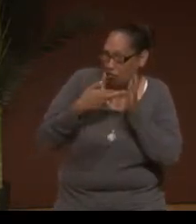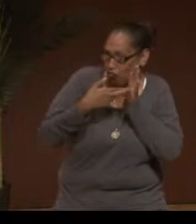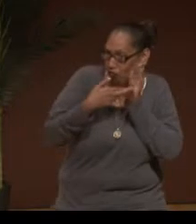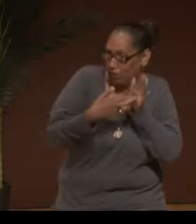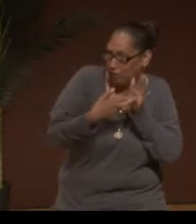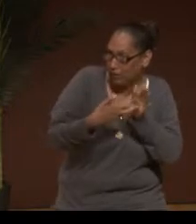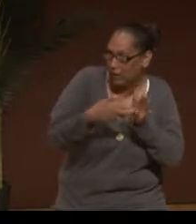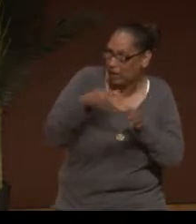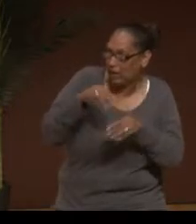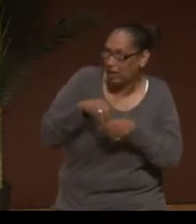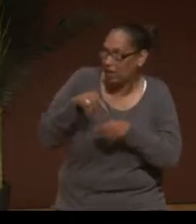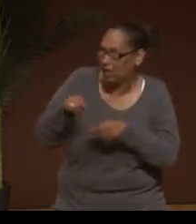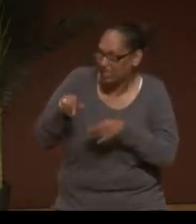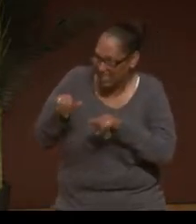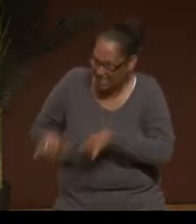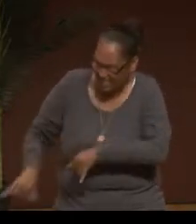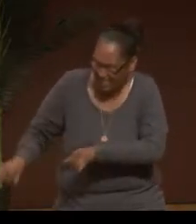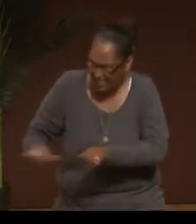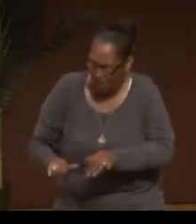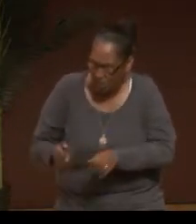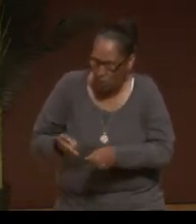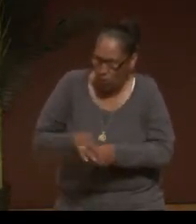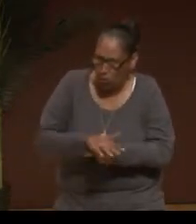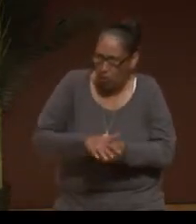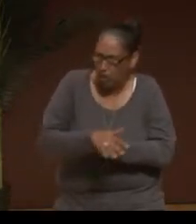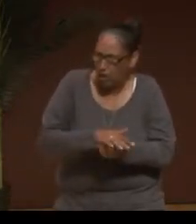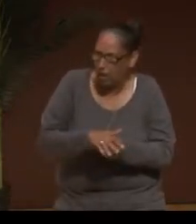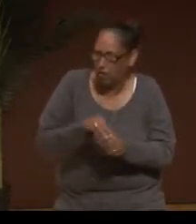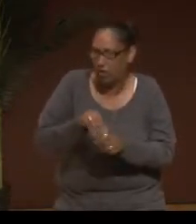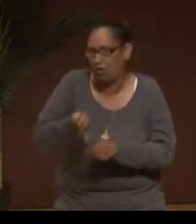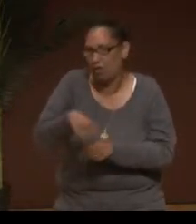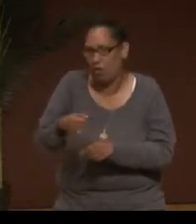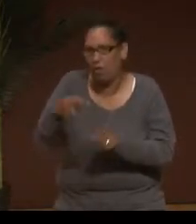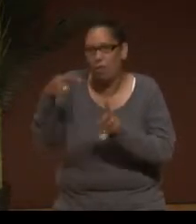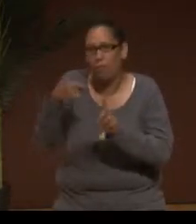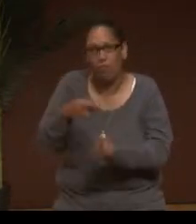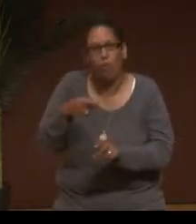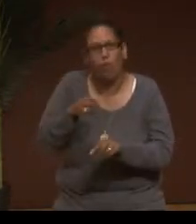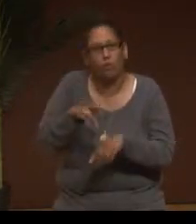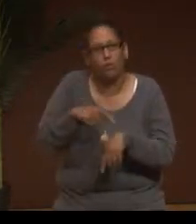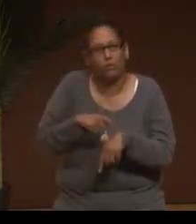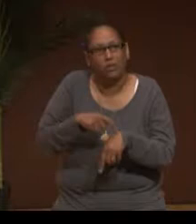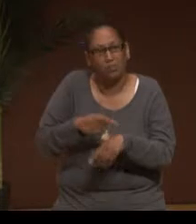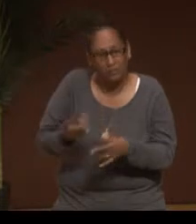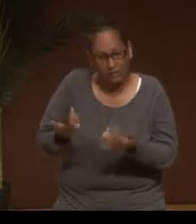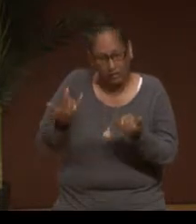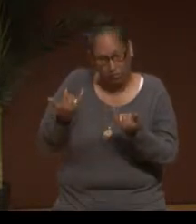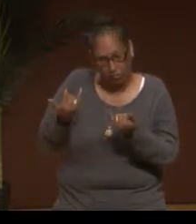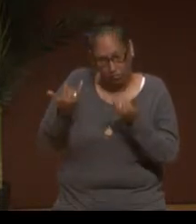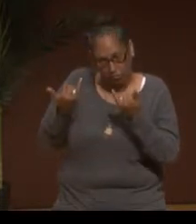who lived in that same location at another point in time, either before or after.